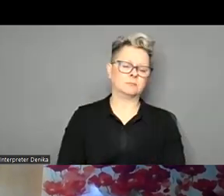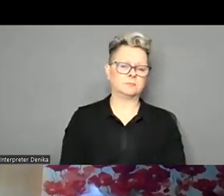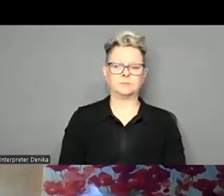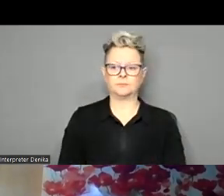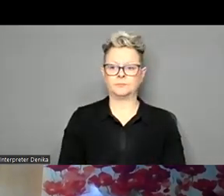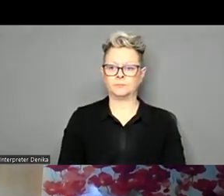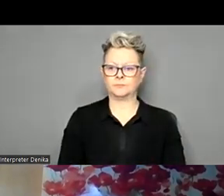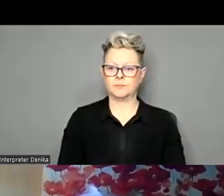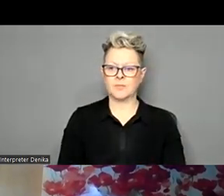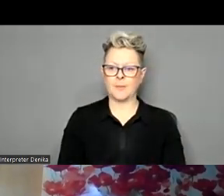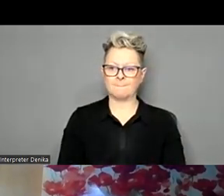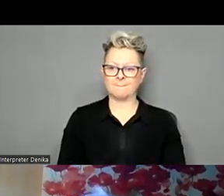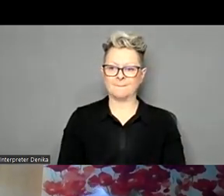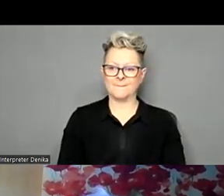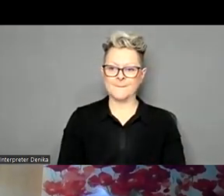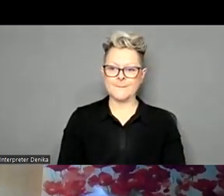It could range,